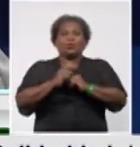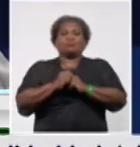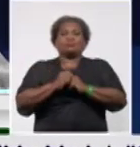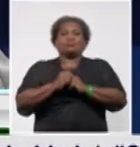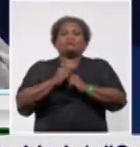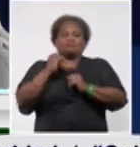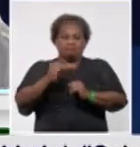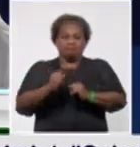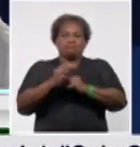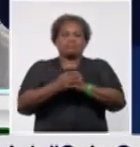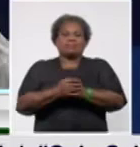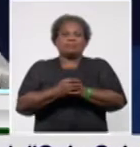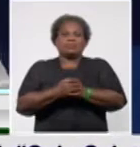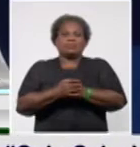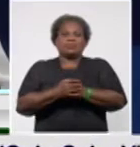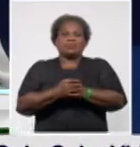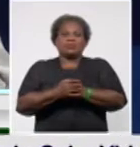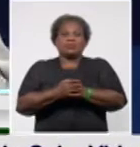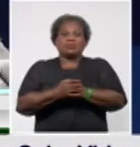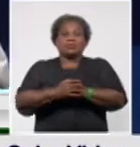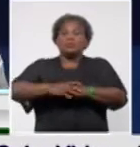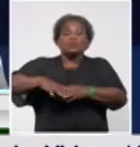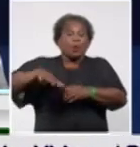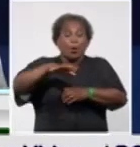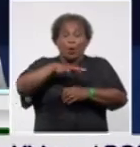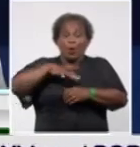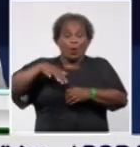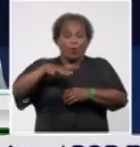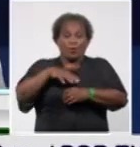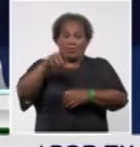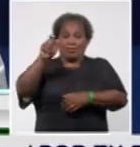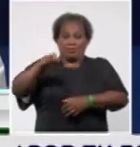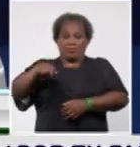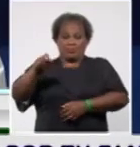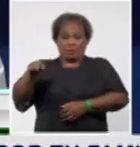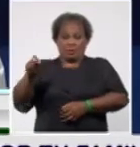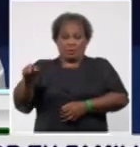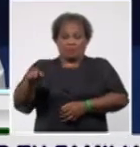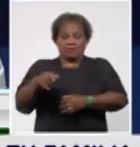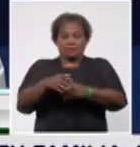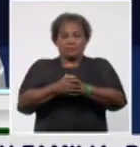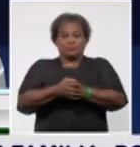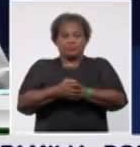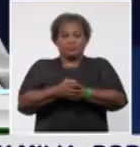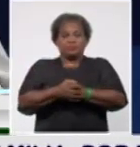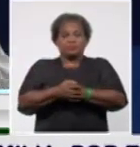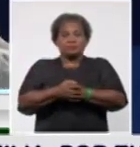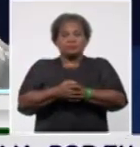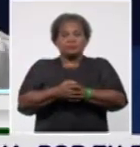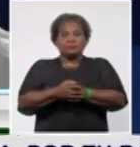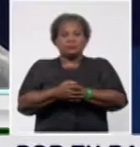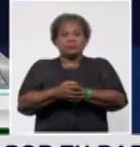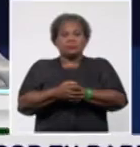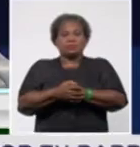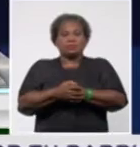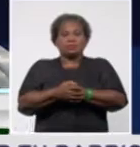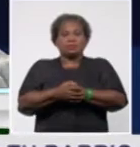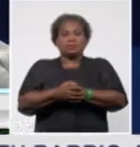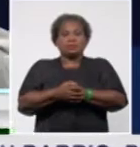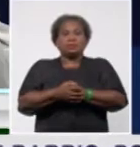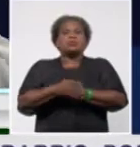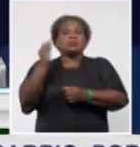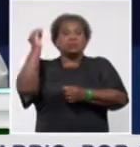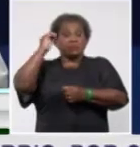then screening all such cases. Despite all the door-to-door screening being done by health authorities